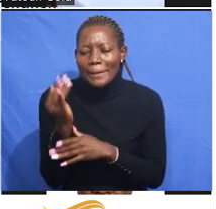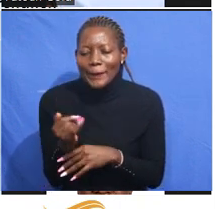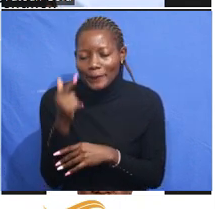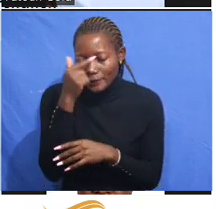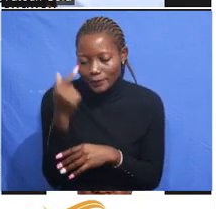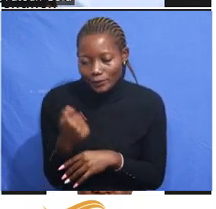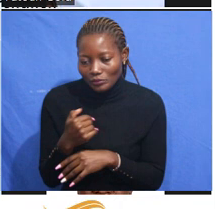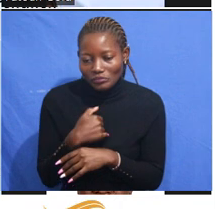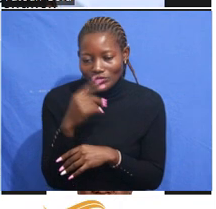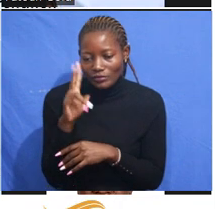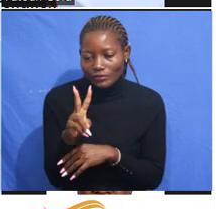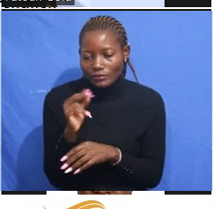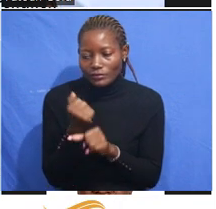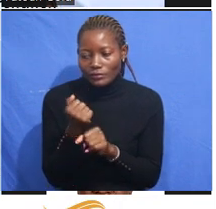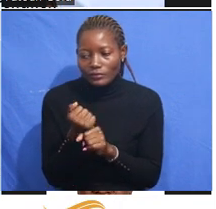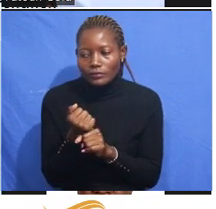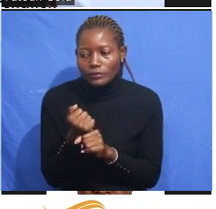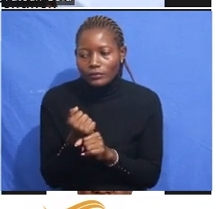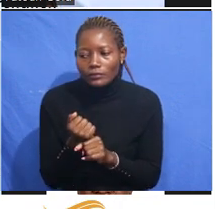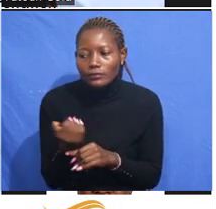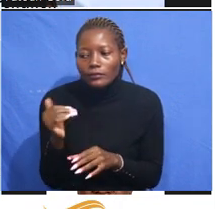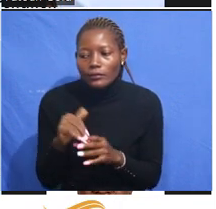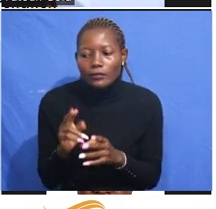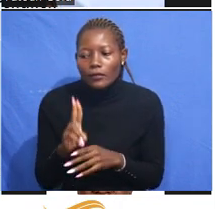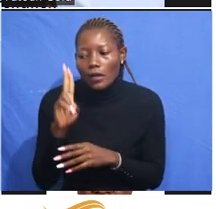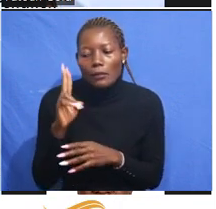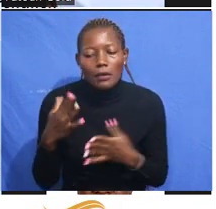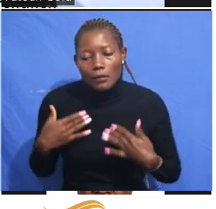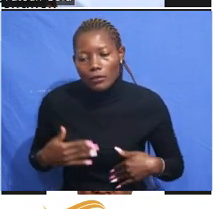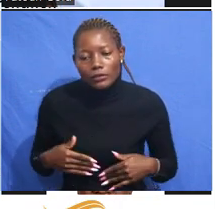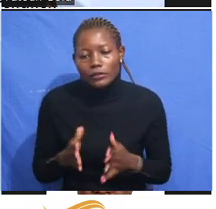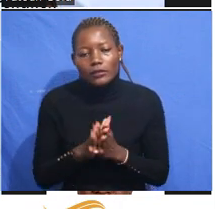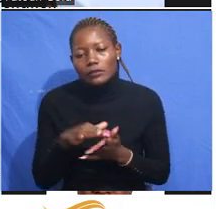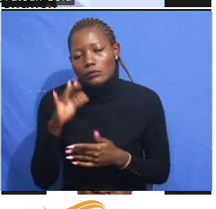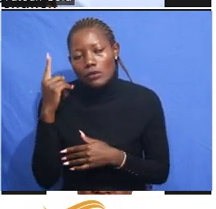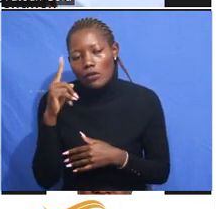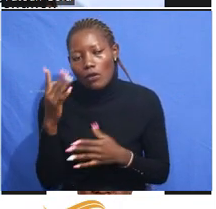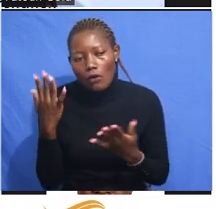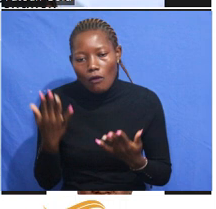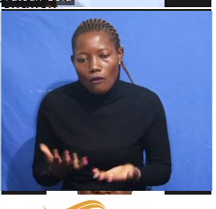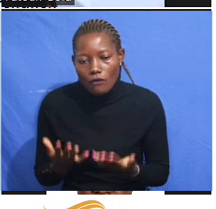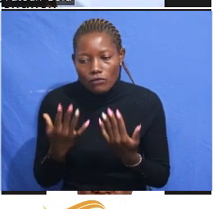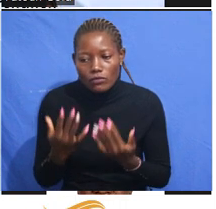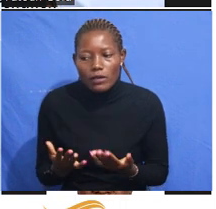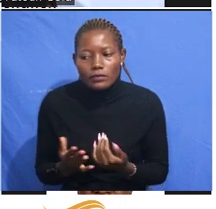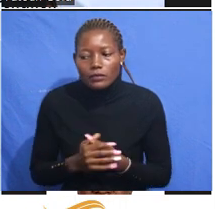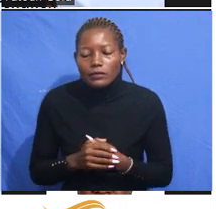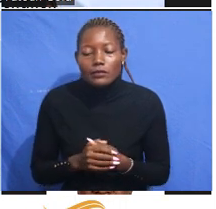of manipulation in the upper body and then more of weight bearing in the lower